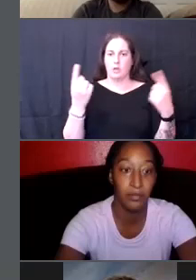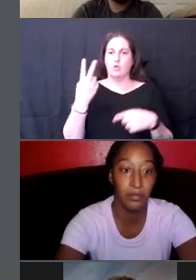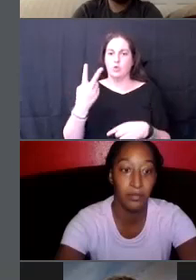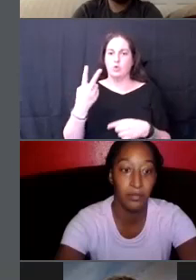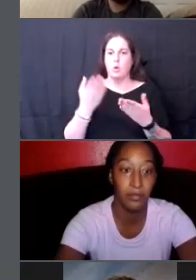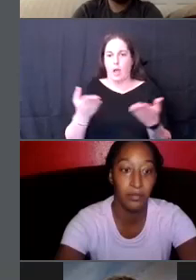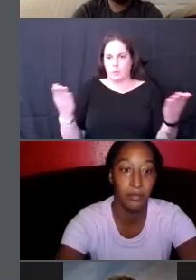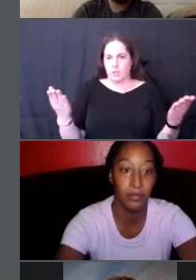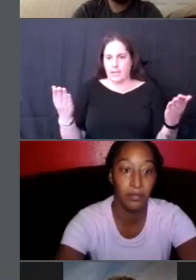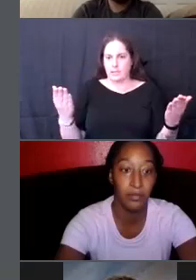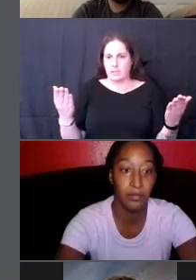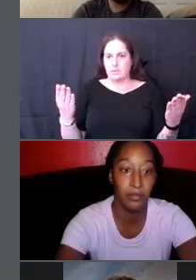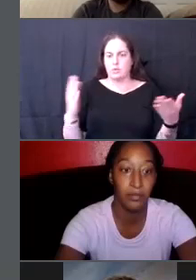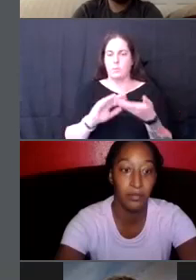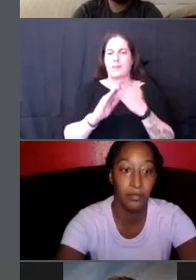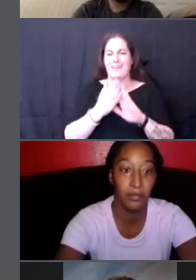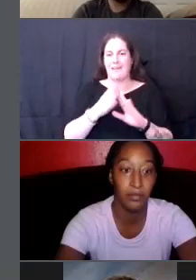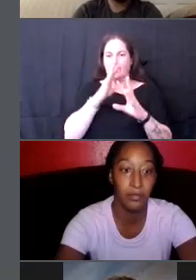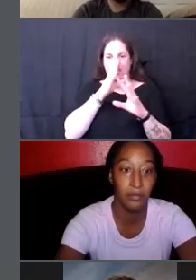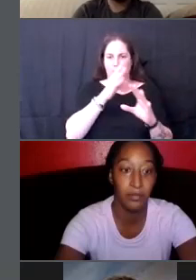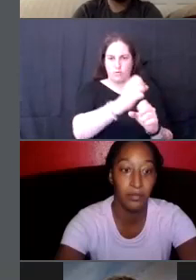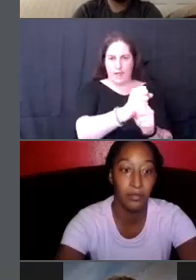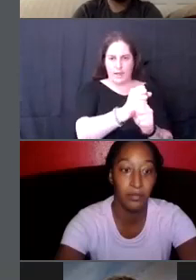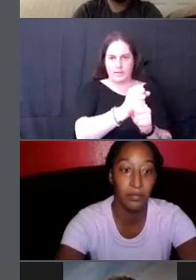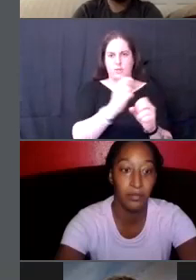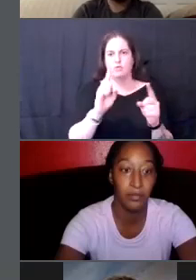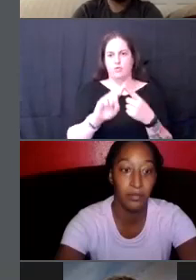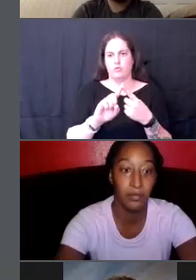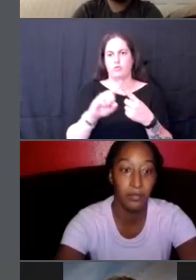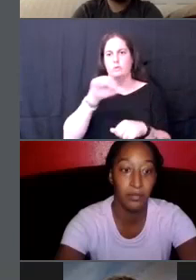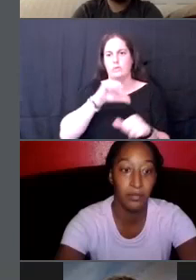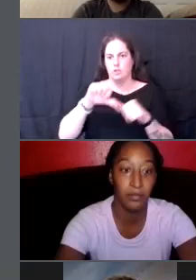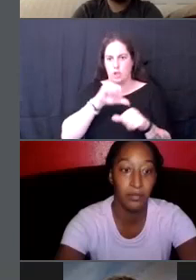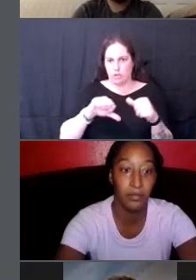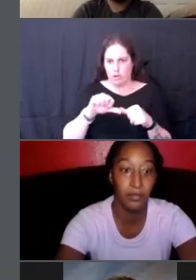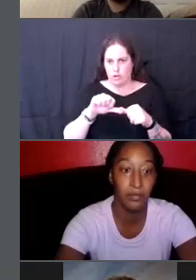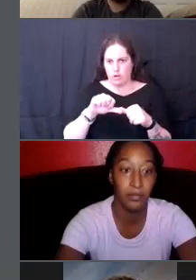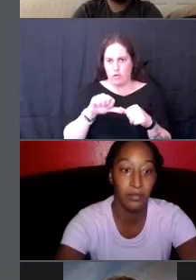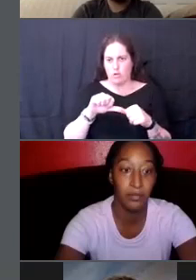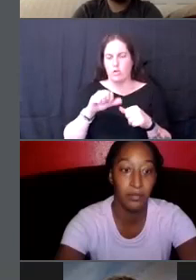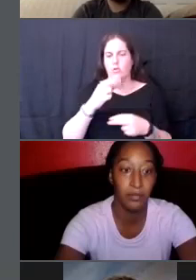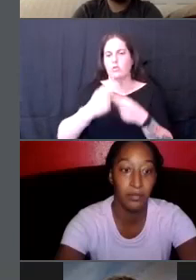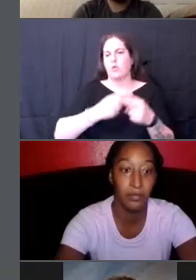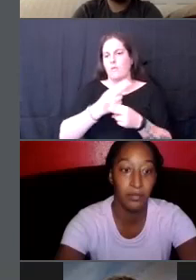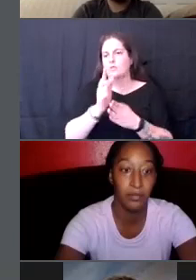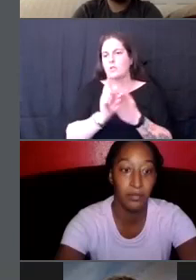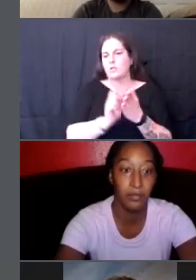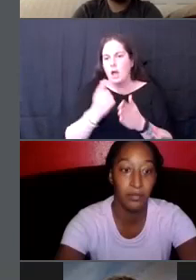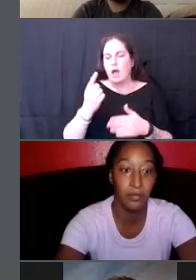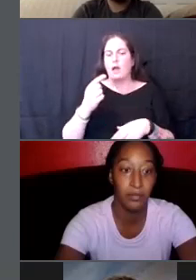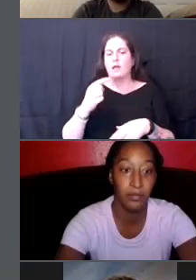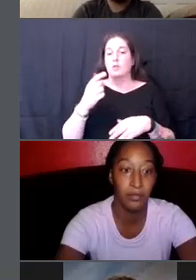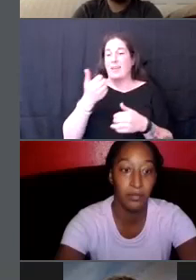with this universal law of gravitation that says every particle in